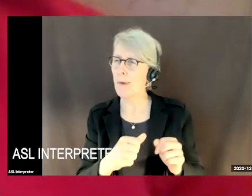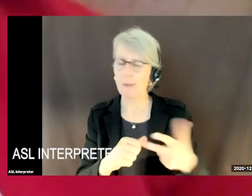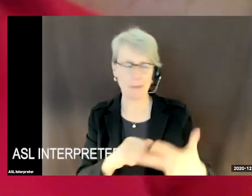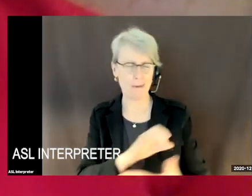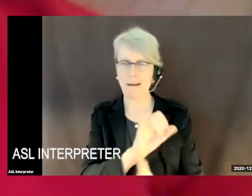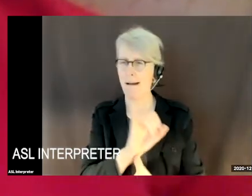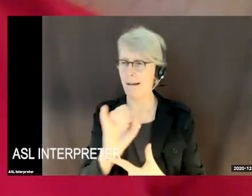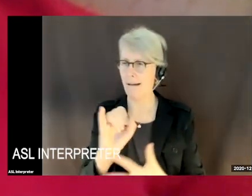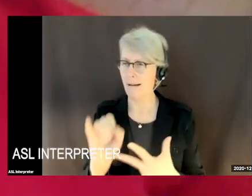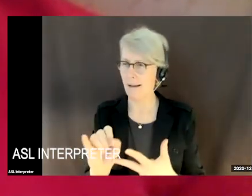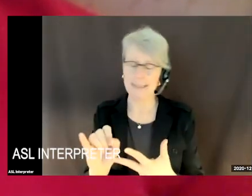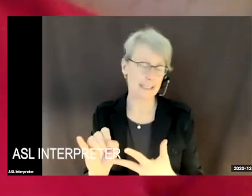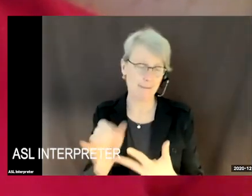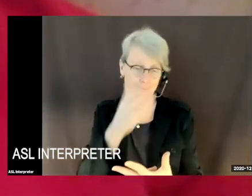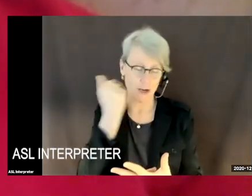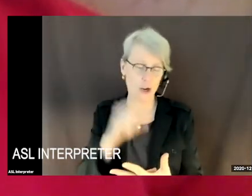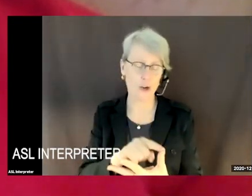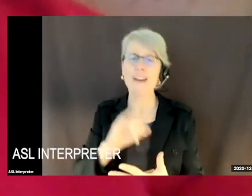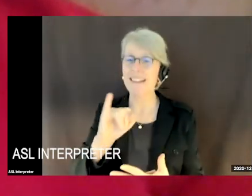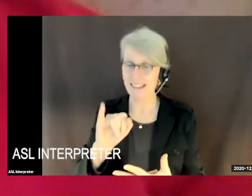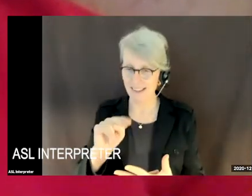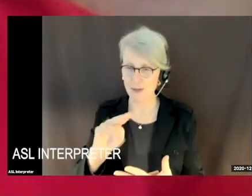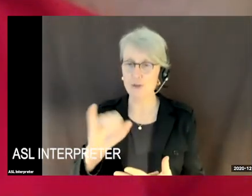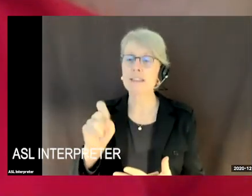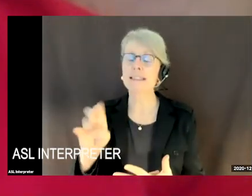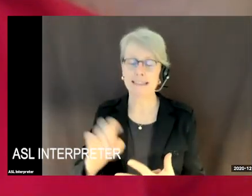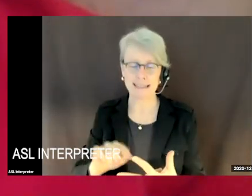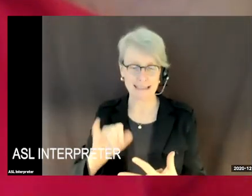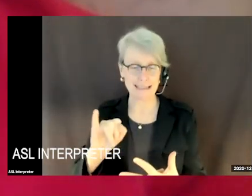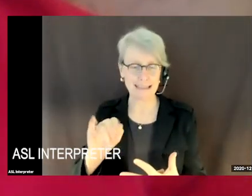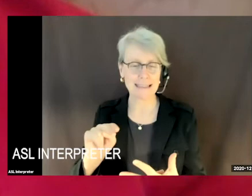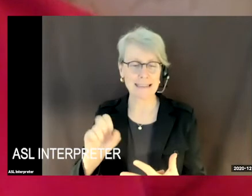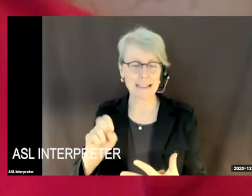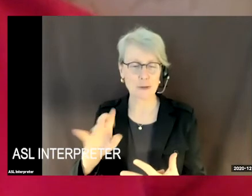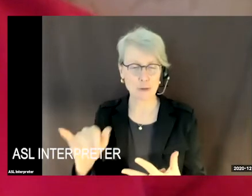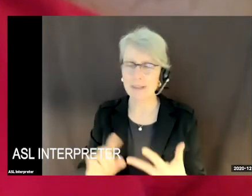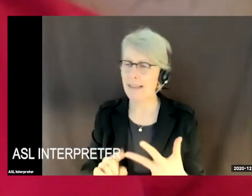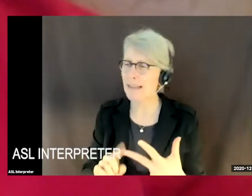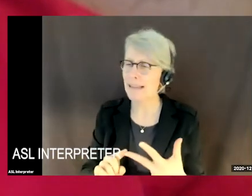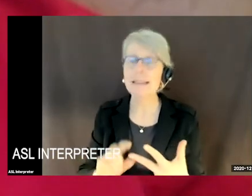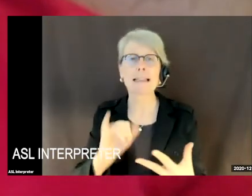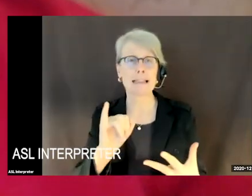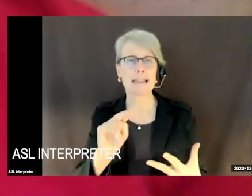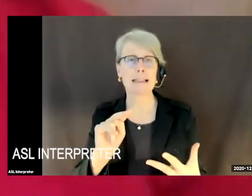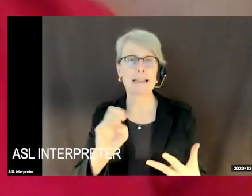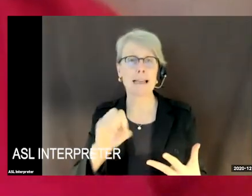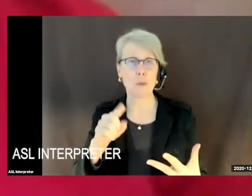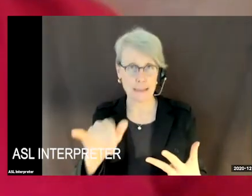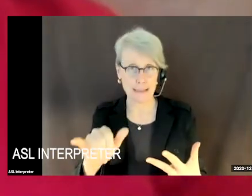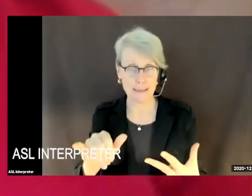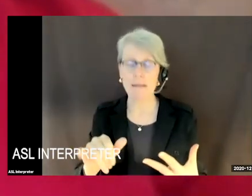but the 3 I's in injustice, insecurity, and something else. Inequity.